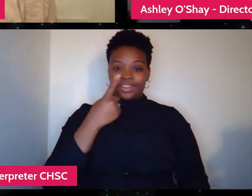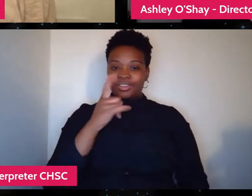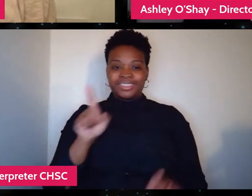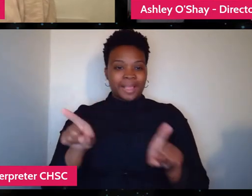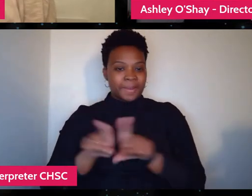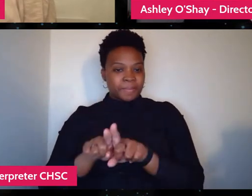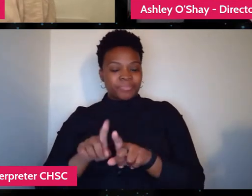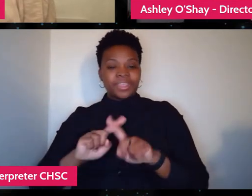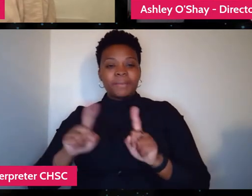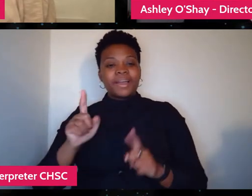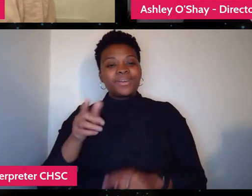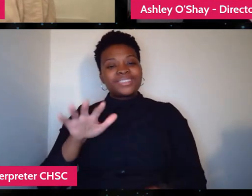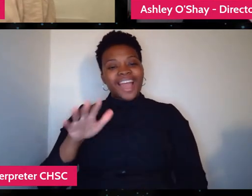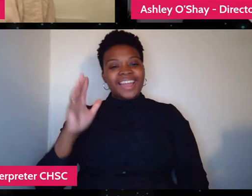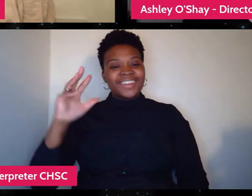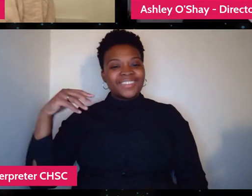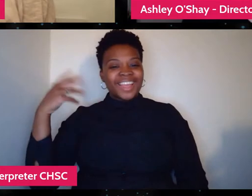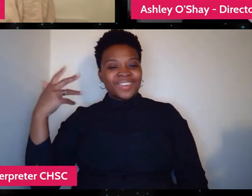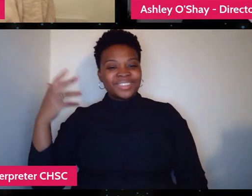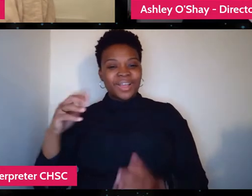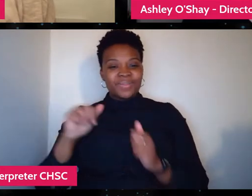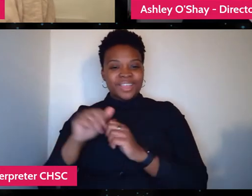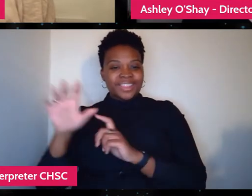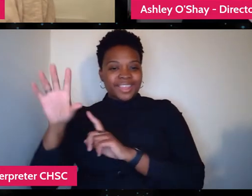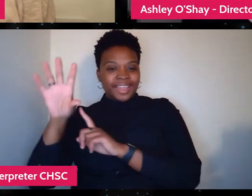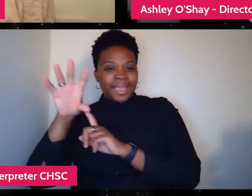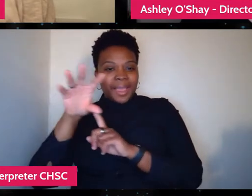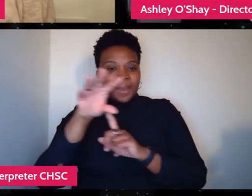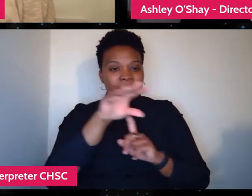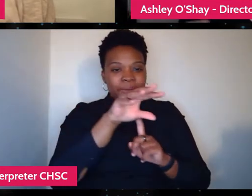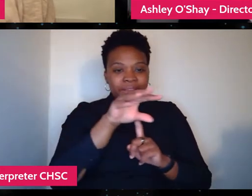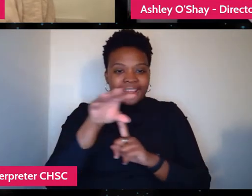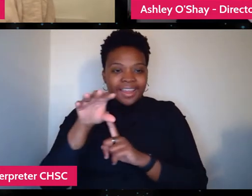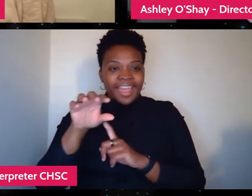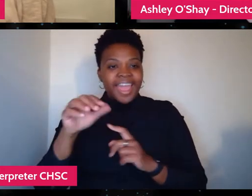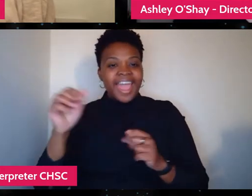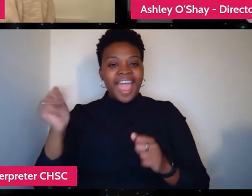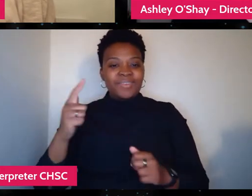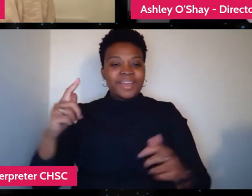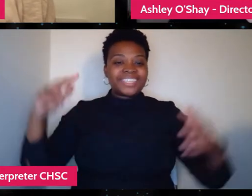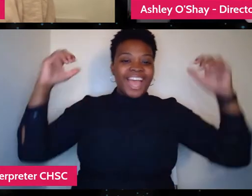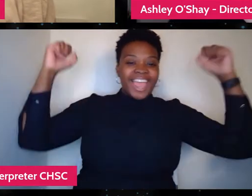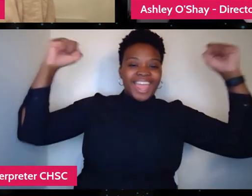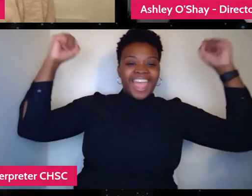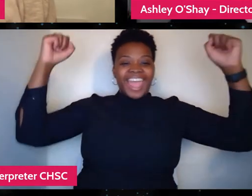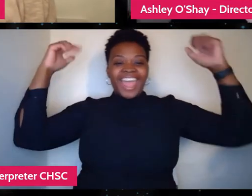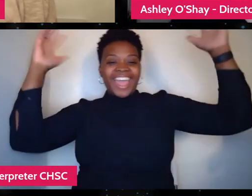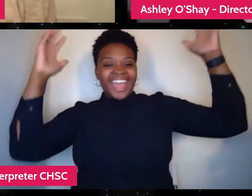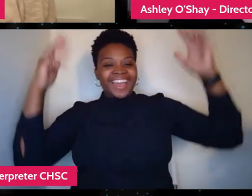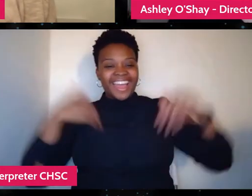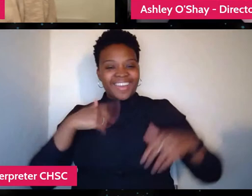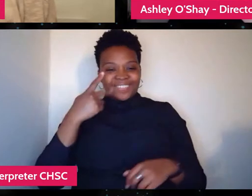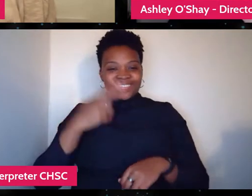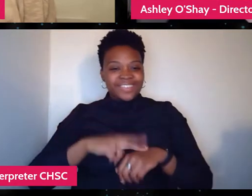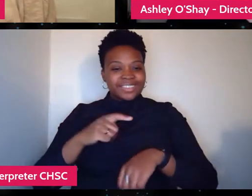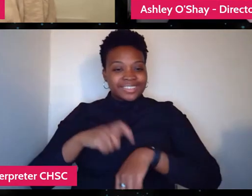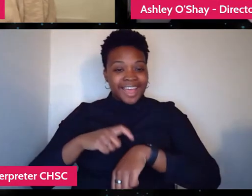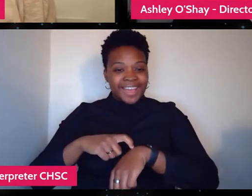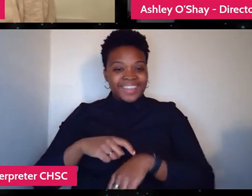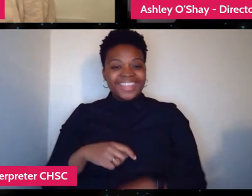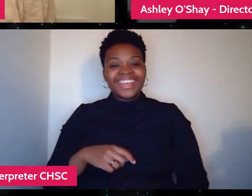even though it was kind of bizarre, like being there with the camera and like everybody's like lit and like having a great time, I